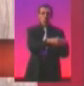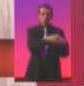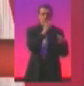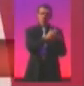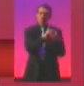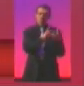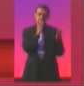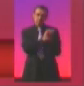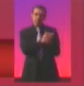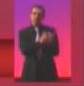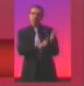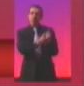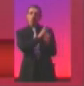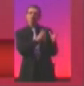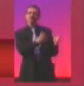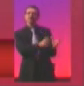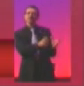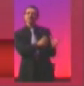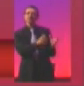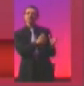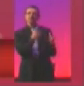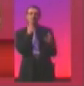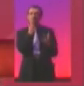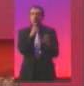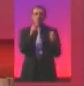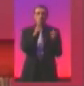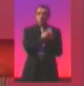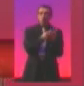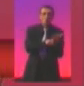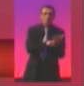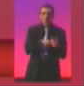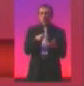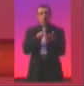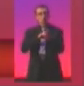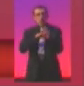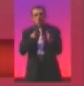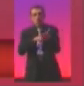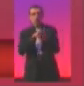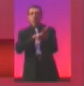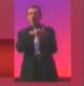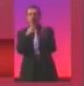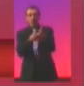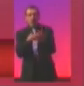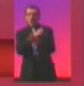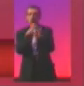minority conference, who say no to coal, no to nuclear, no to wind power.